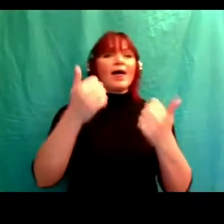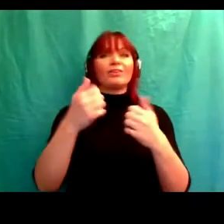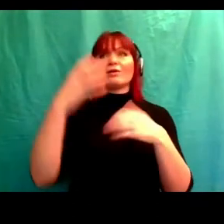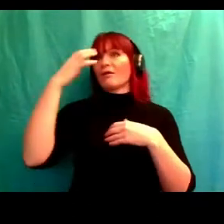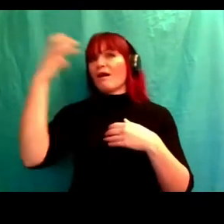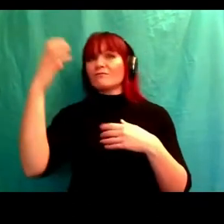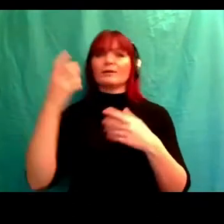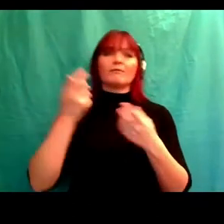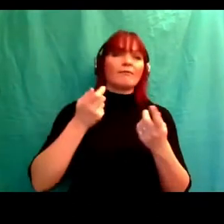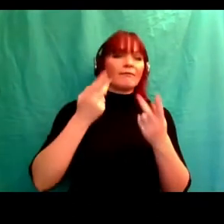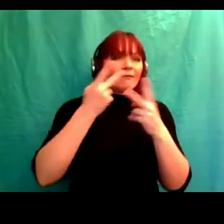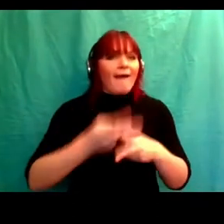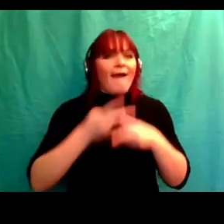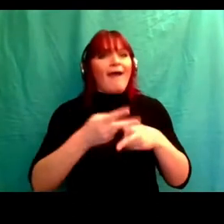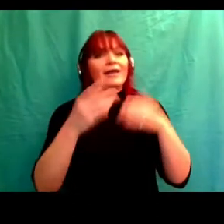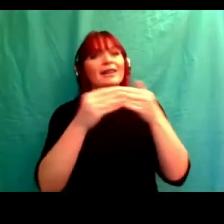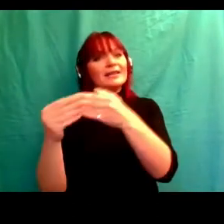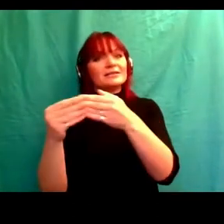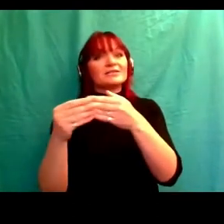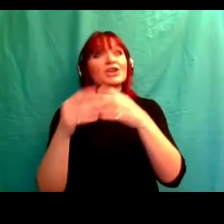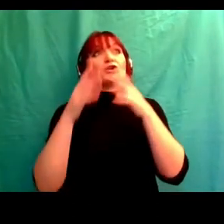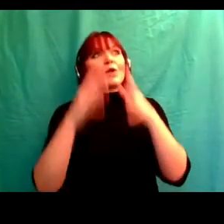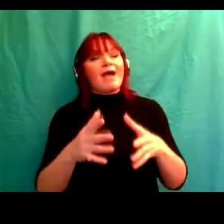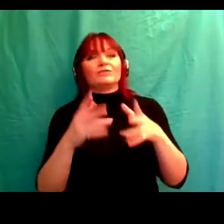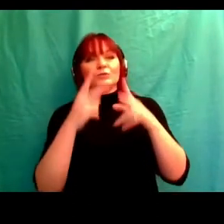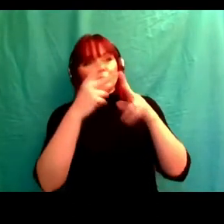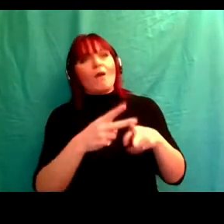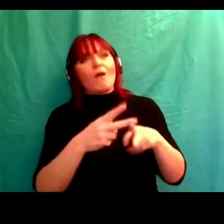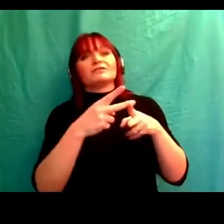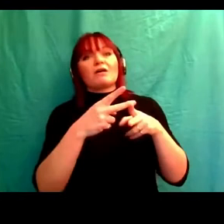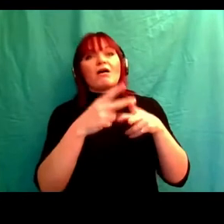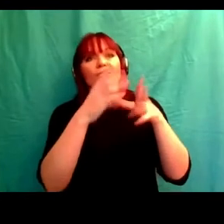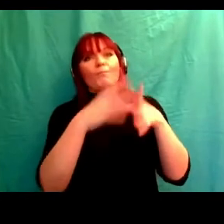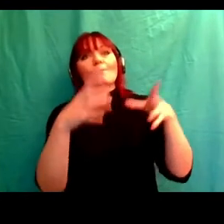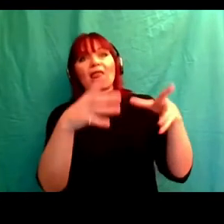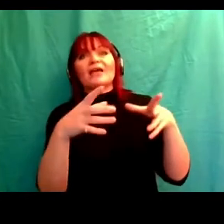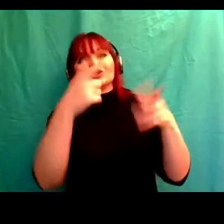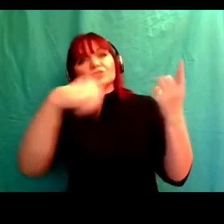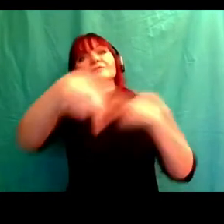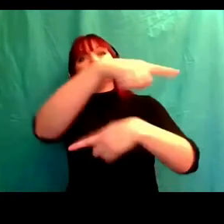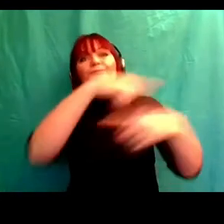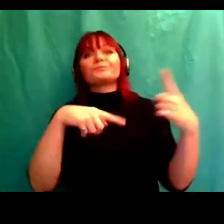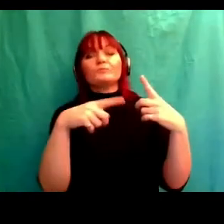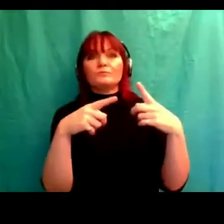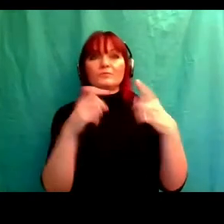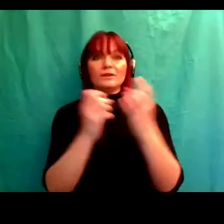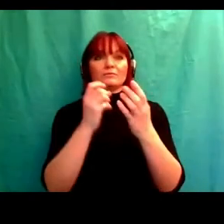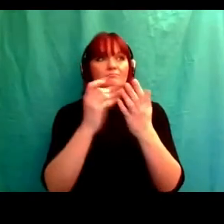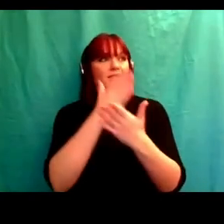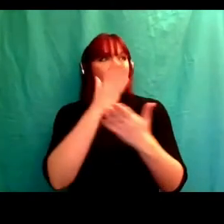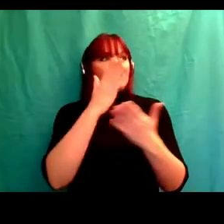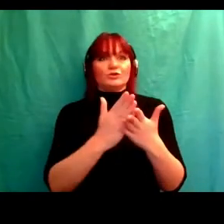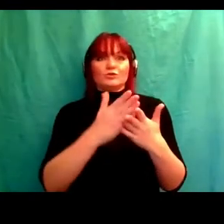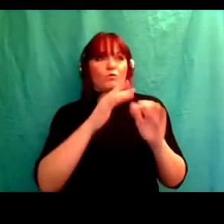health management was really important about if you want to fundamentally change the health of the nation and therefore the demand for health and